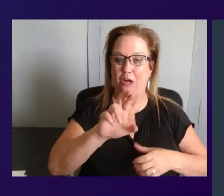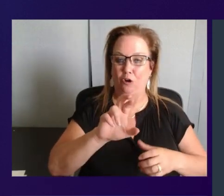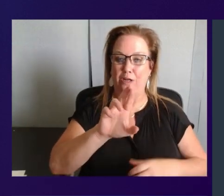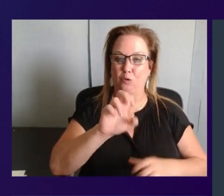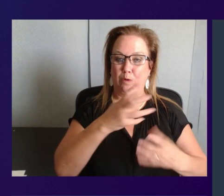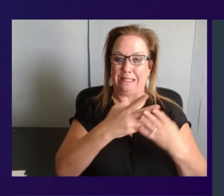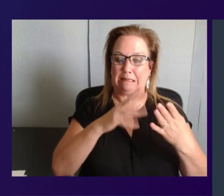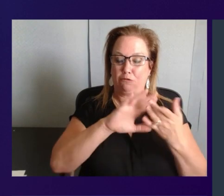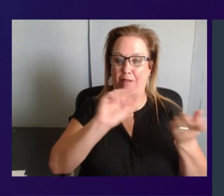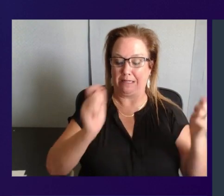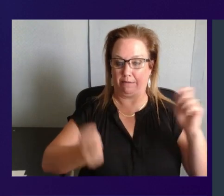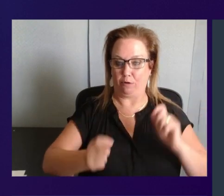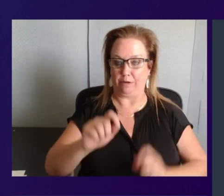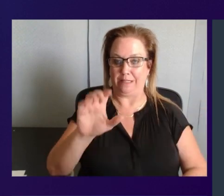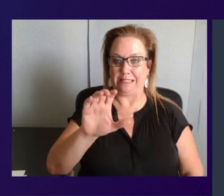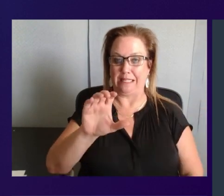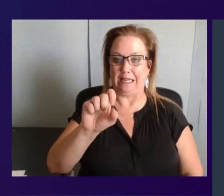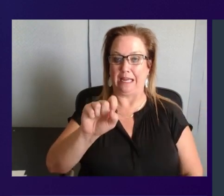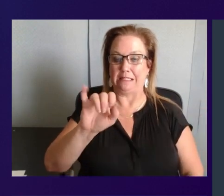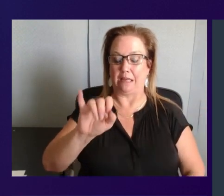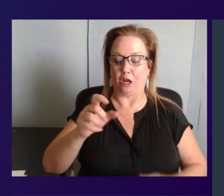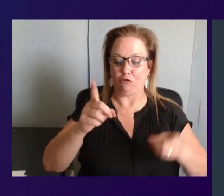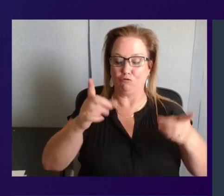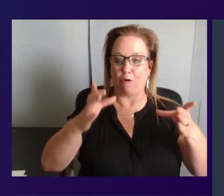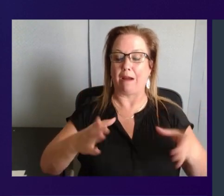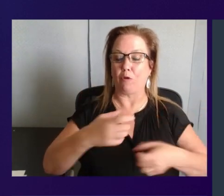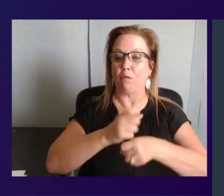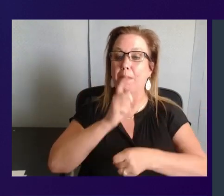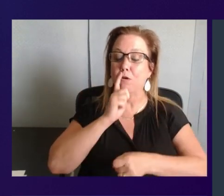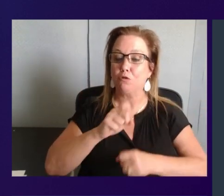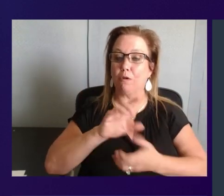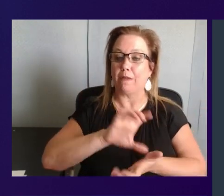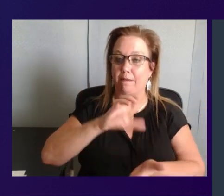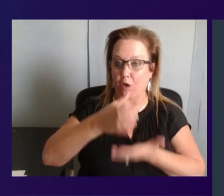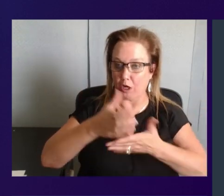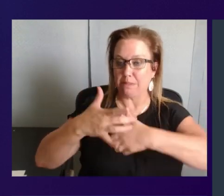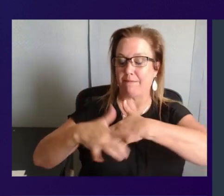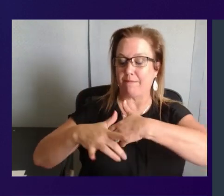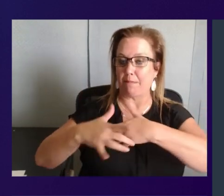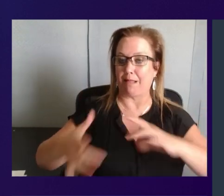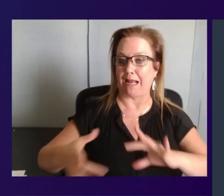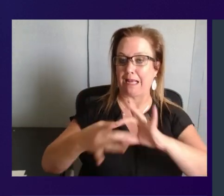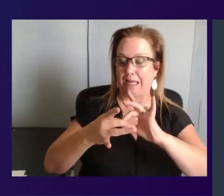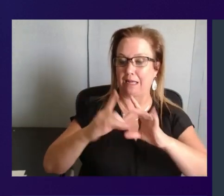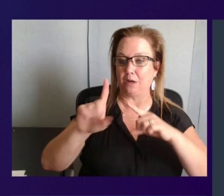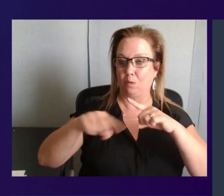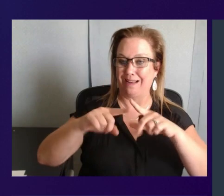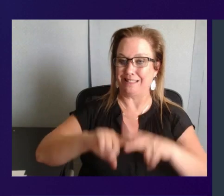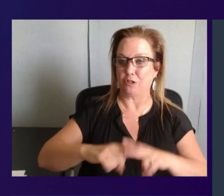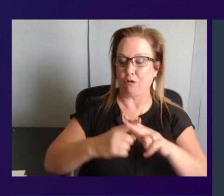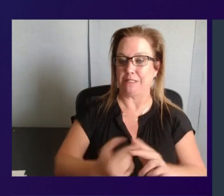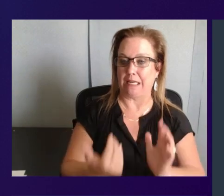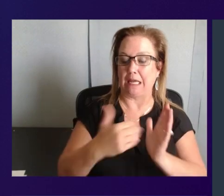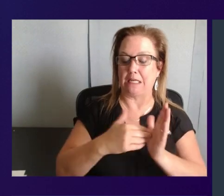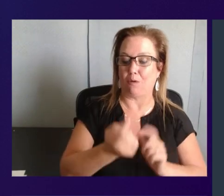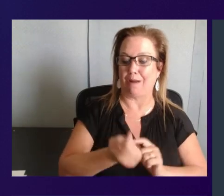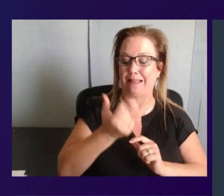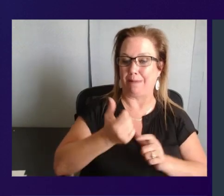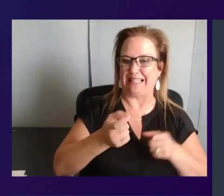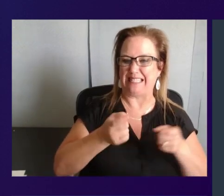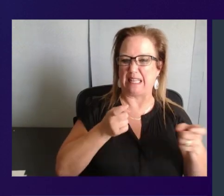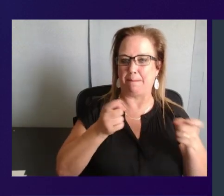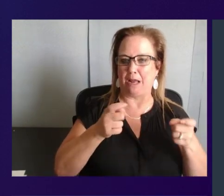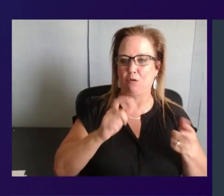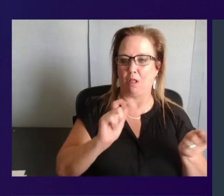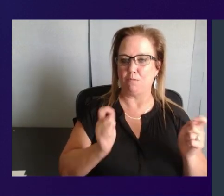different node, the CSI driver will make sure that the volume is available and connected when it restarts. So it eliminates the manual